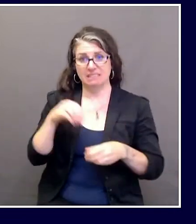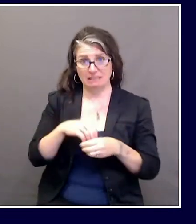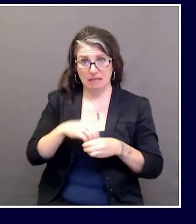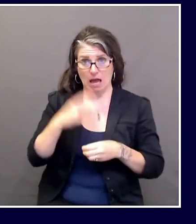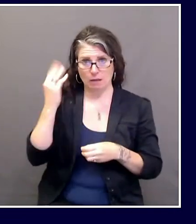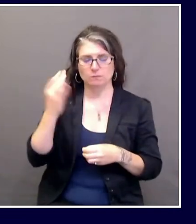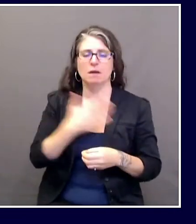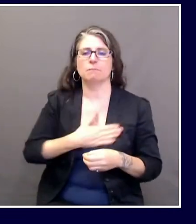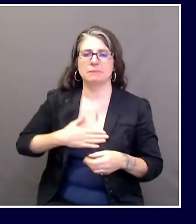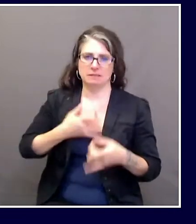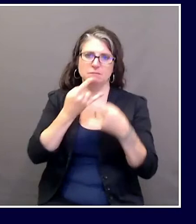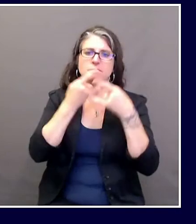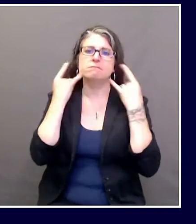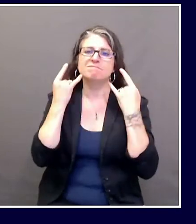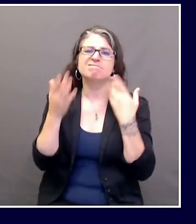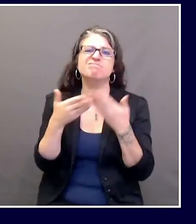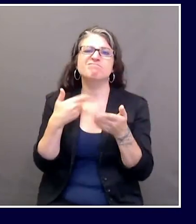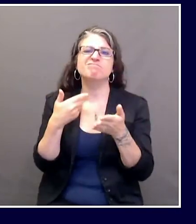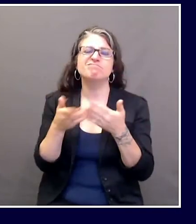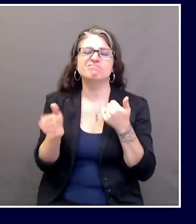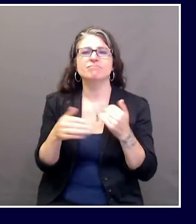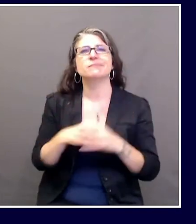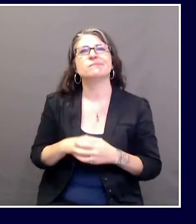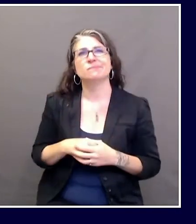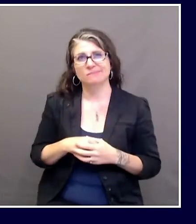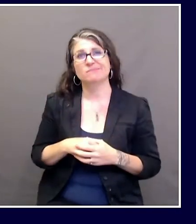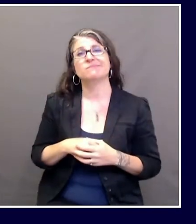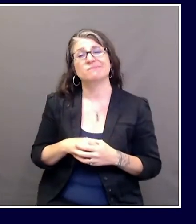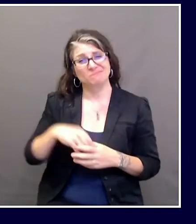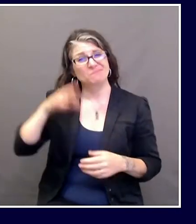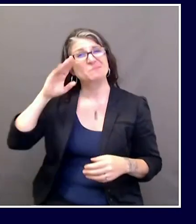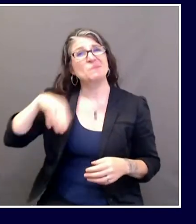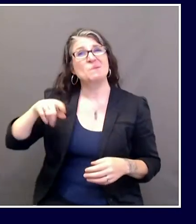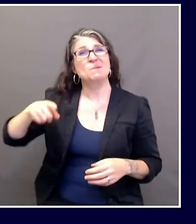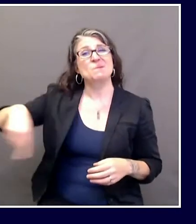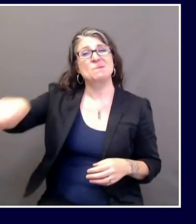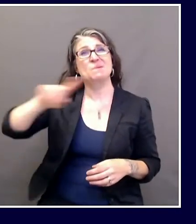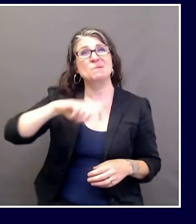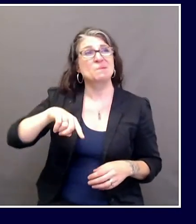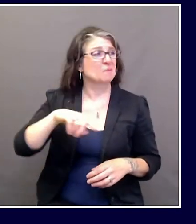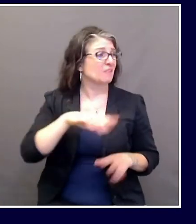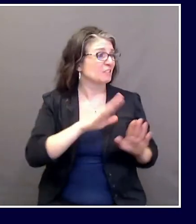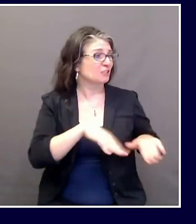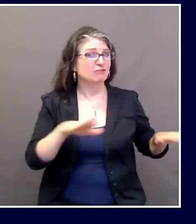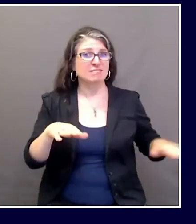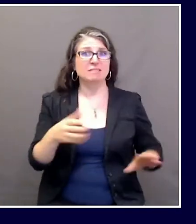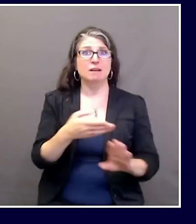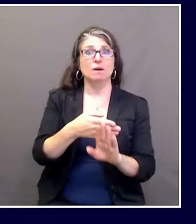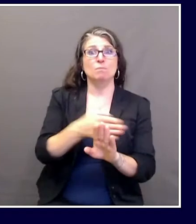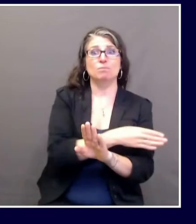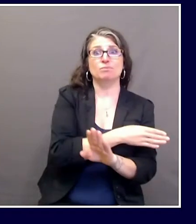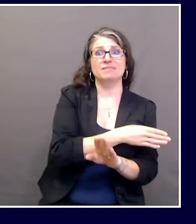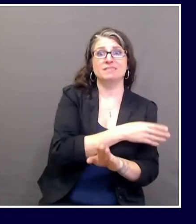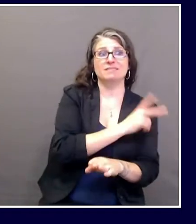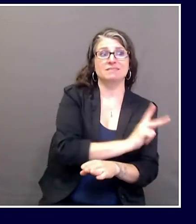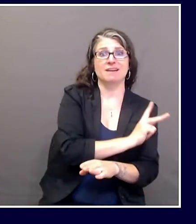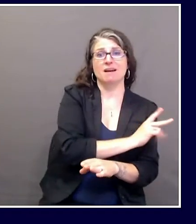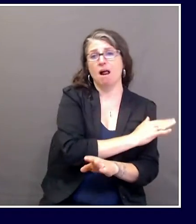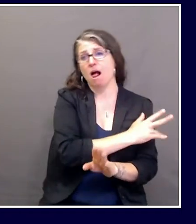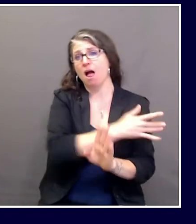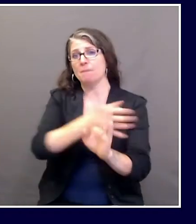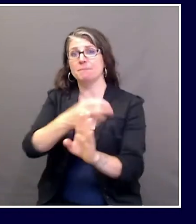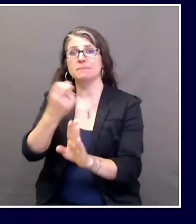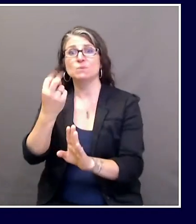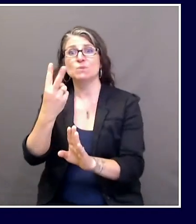that most people in pre-K through 12 schools and childcare settings are in that age bracket of